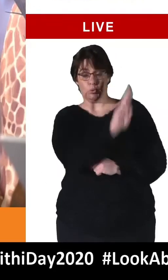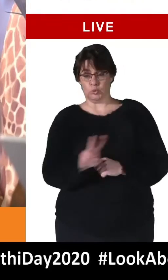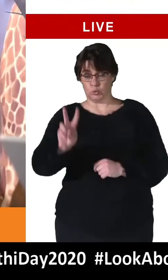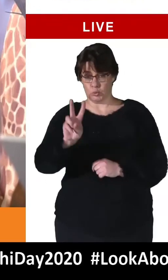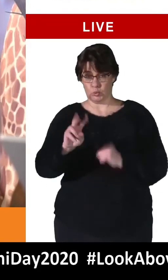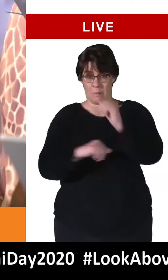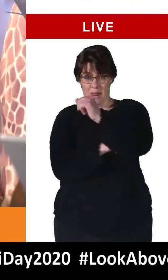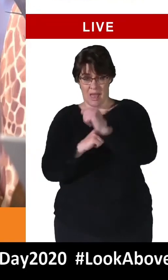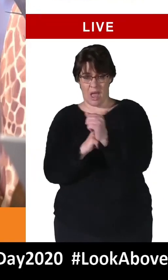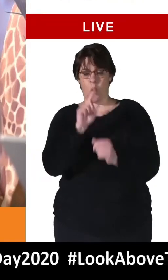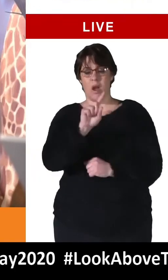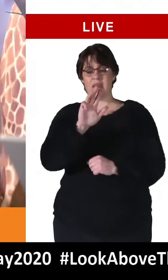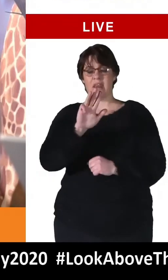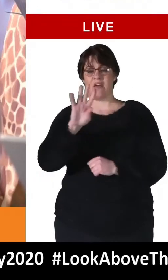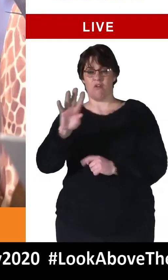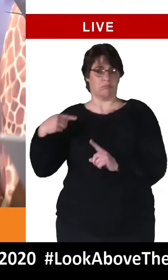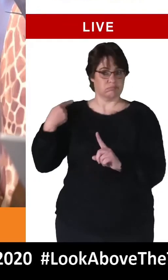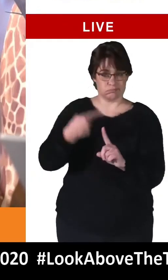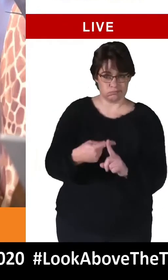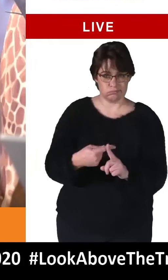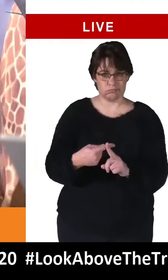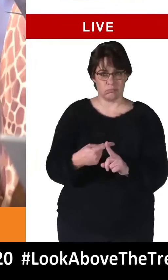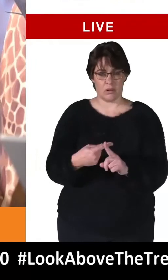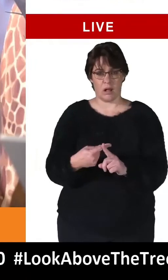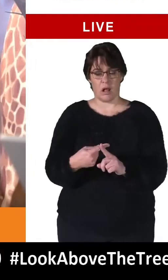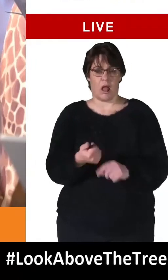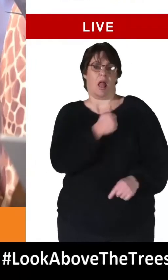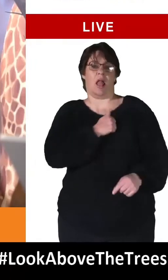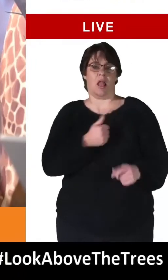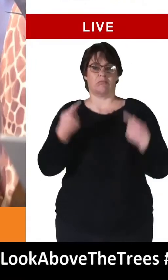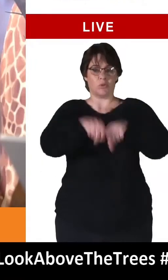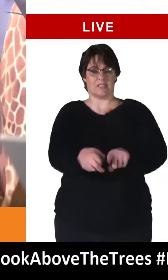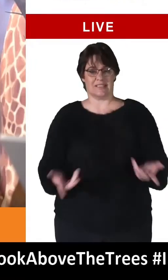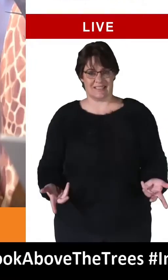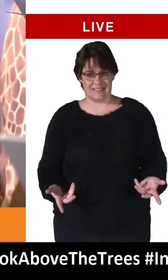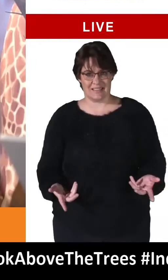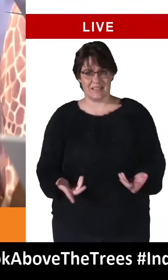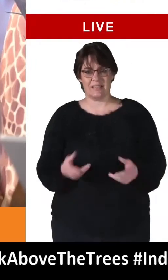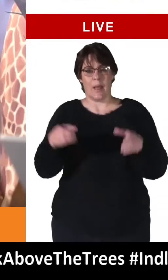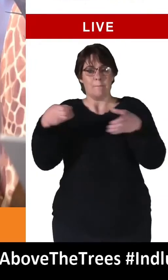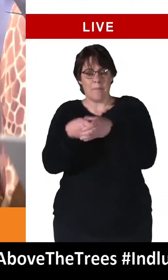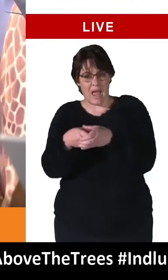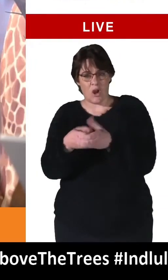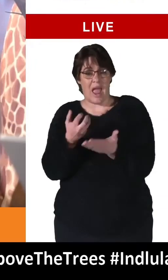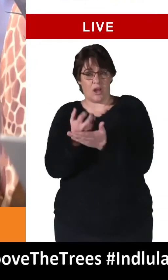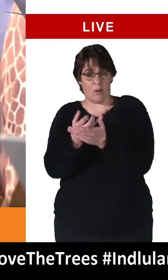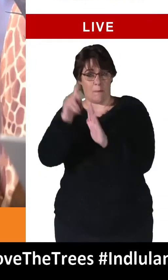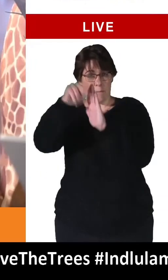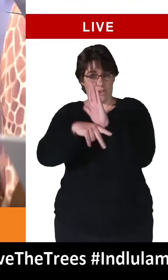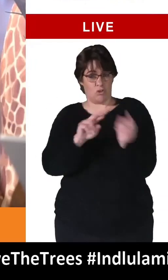where since 1994 up to now, there is coincidence. It is the macroeconomic policy reform and